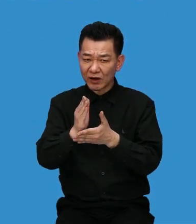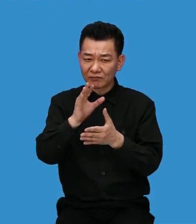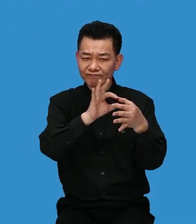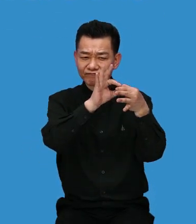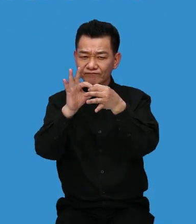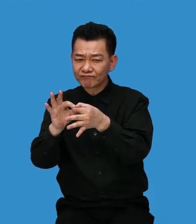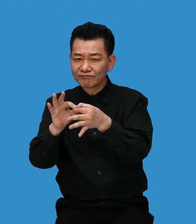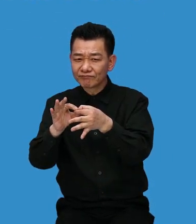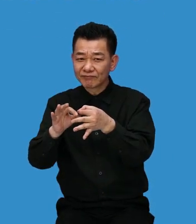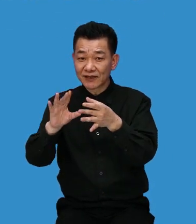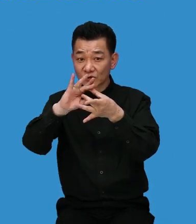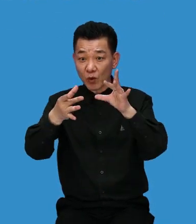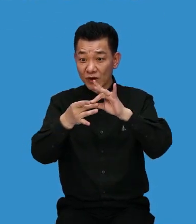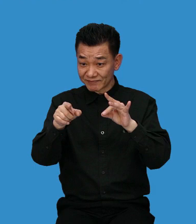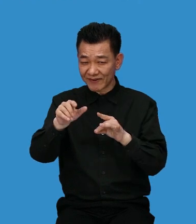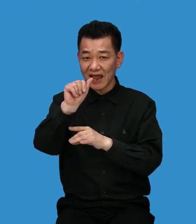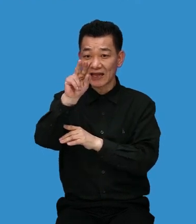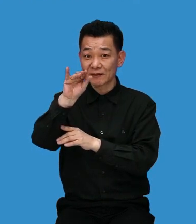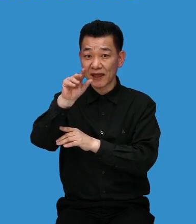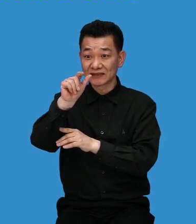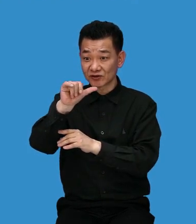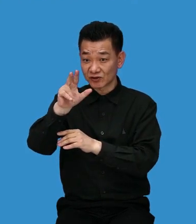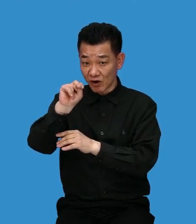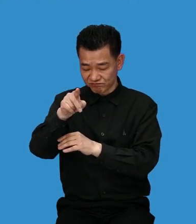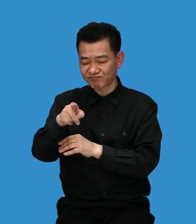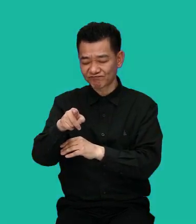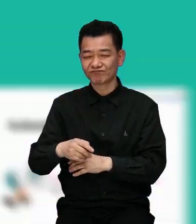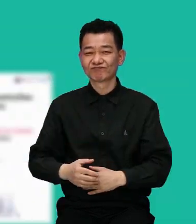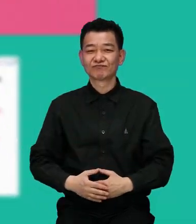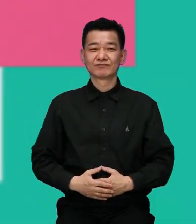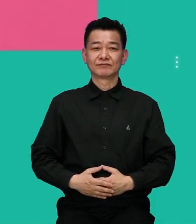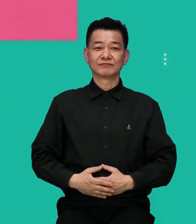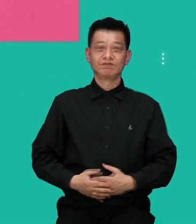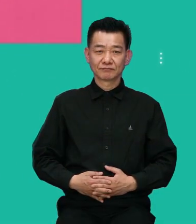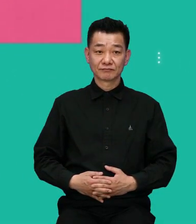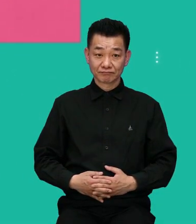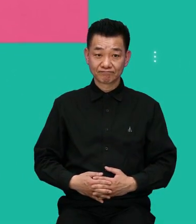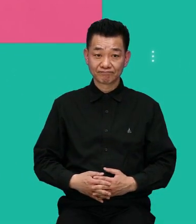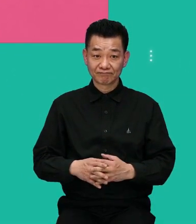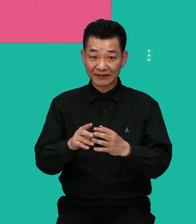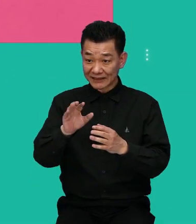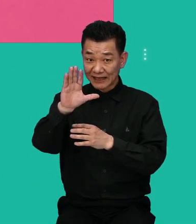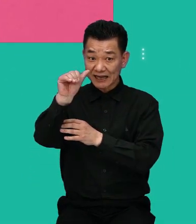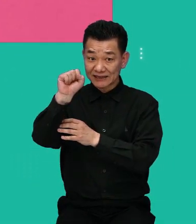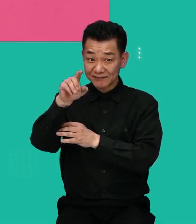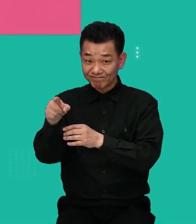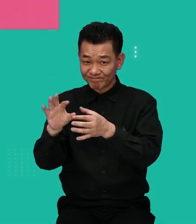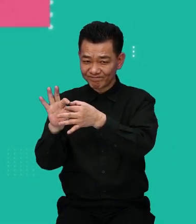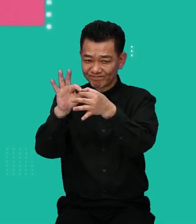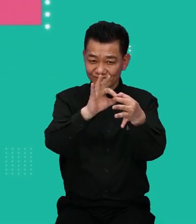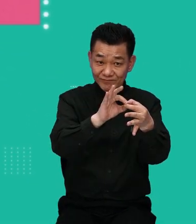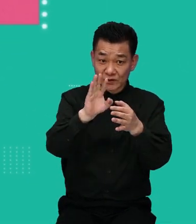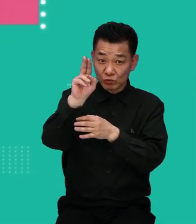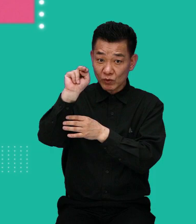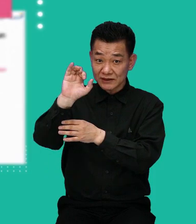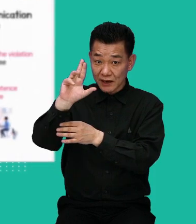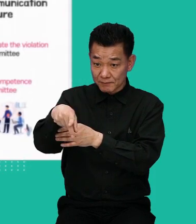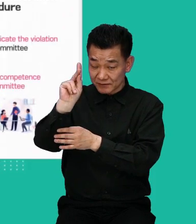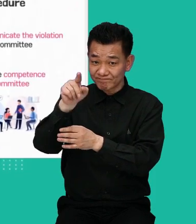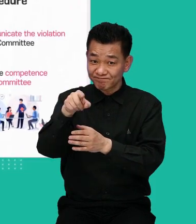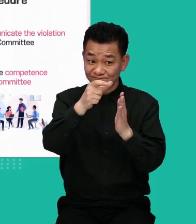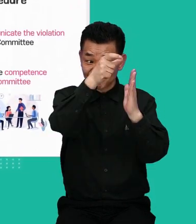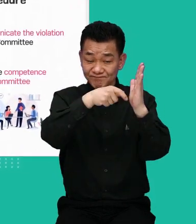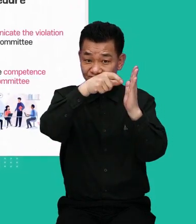realized in our daily lives with animations. We can also learn about articles of the Convention through